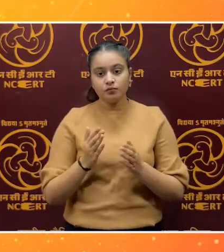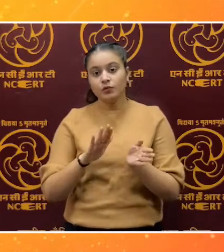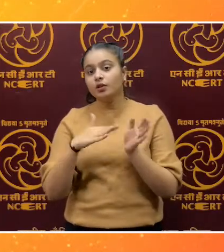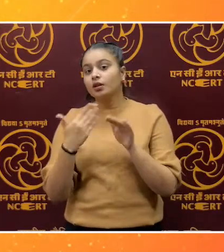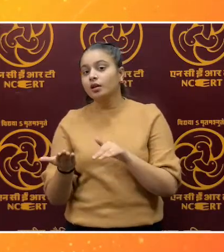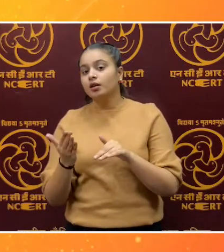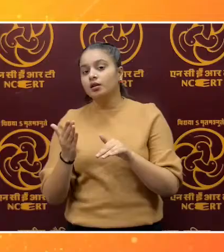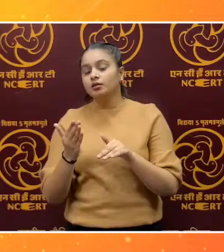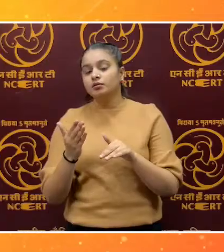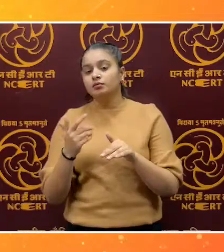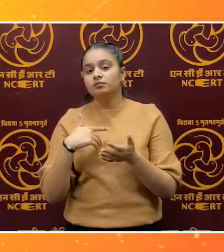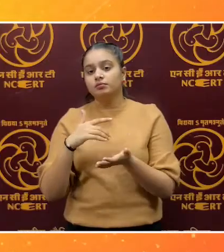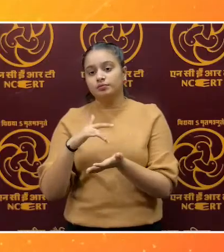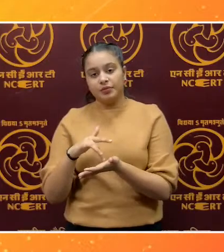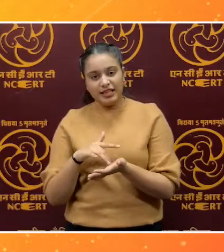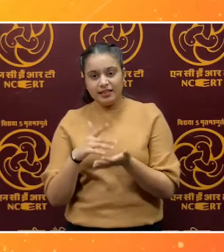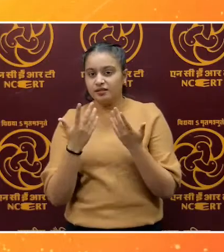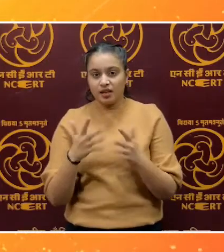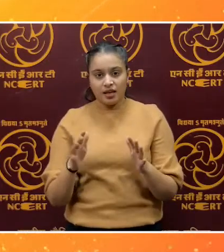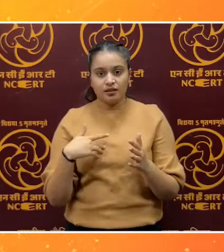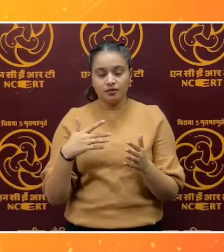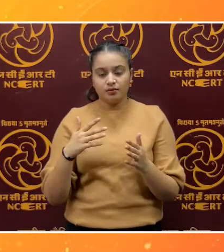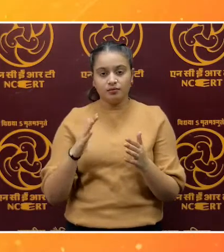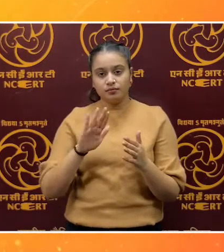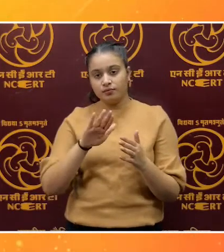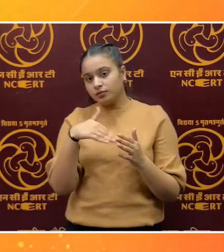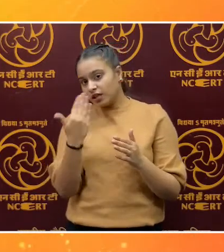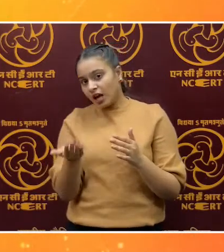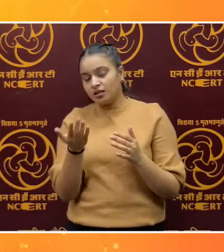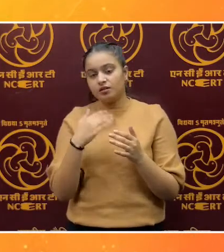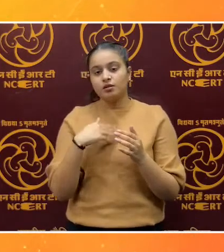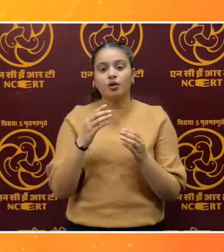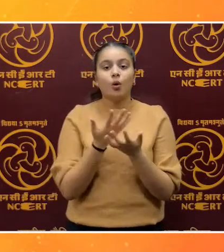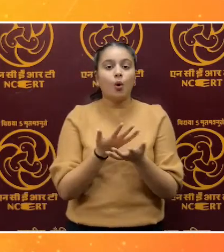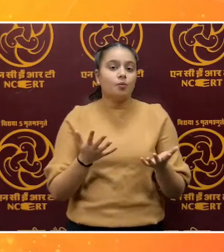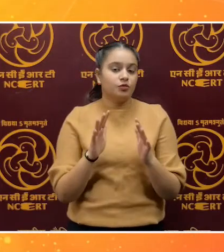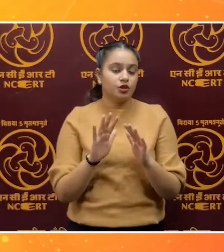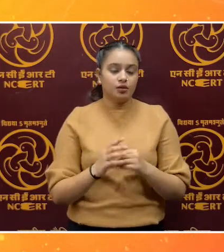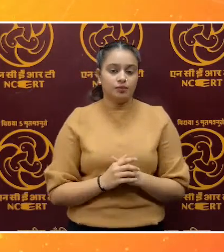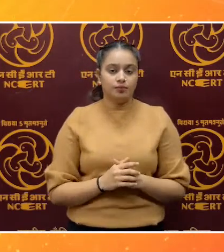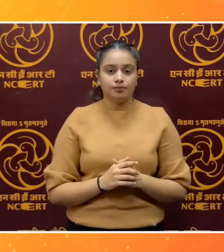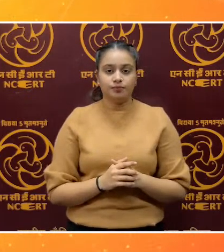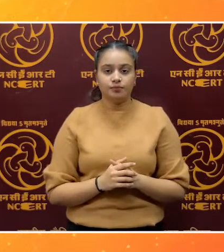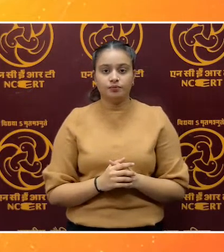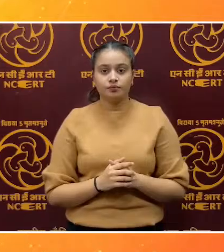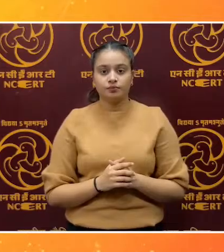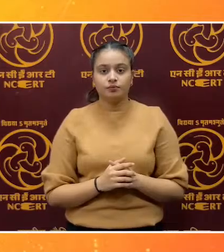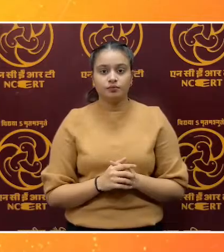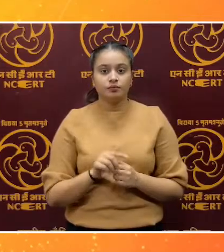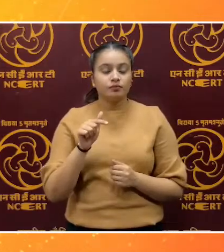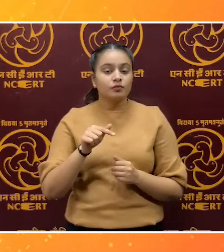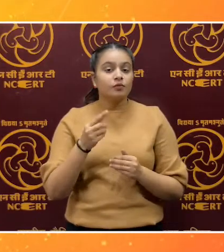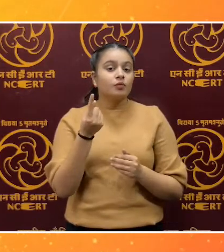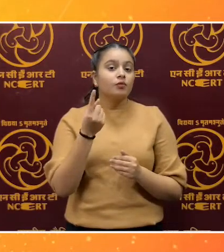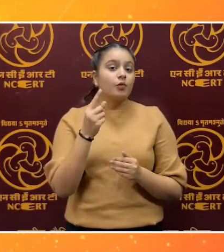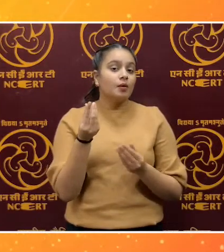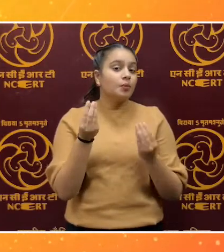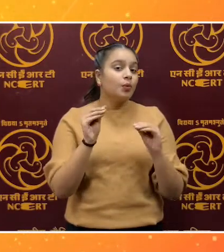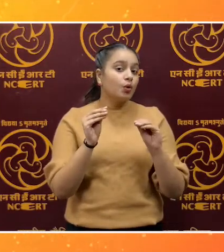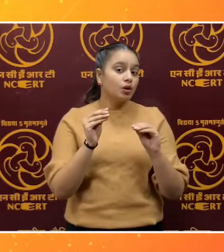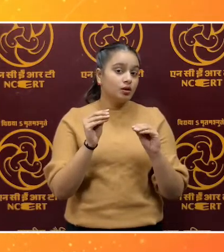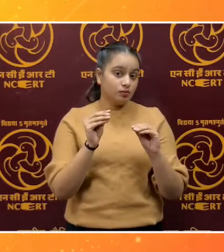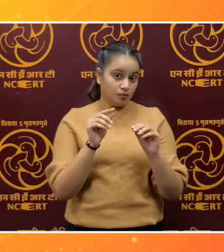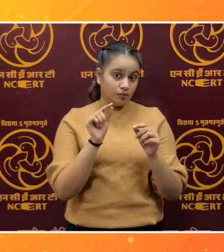you go for the past participle and then the object. Okay, so like and then there is one more condition,